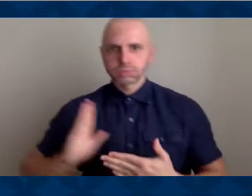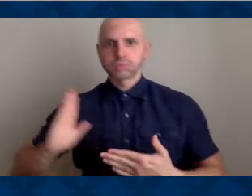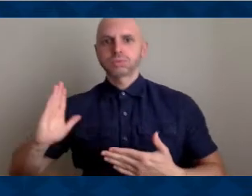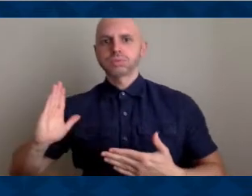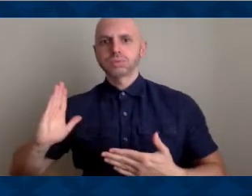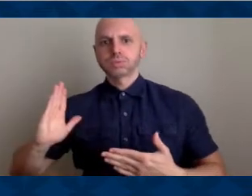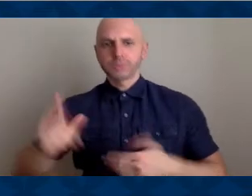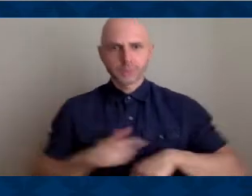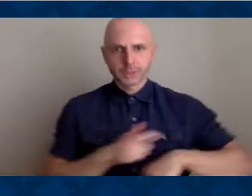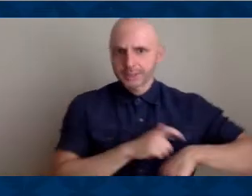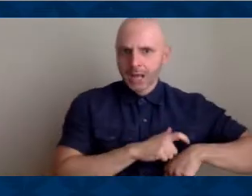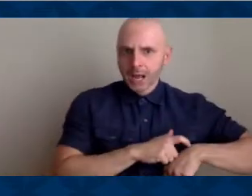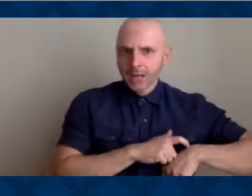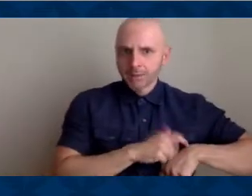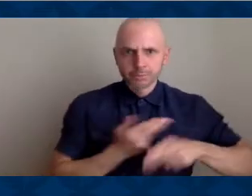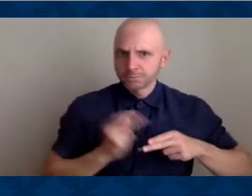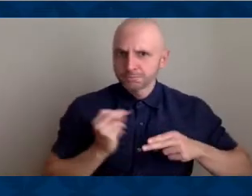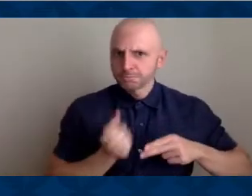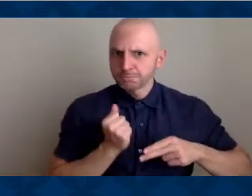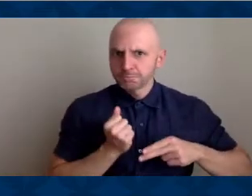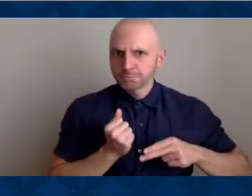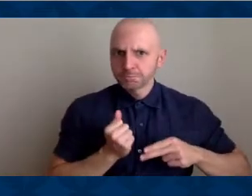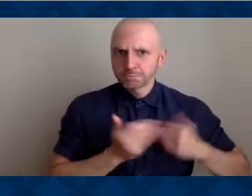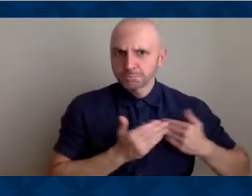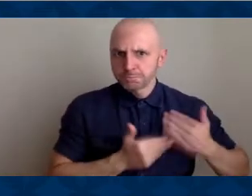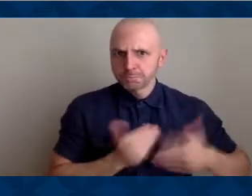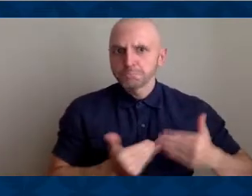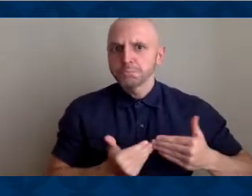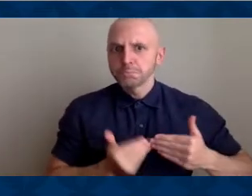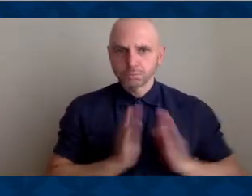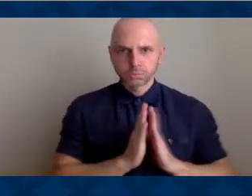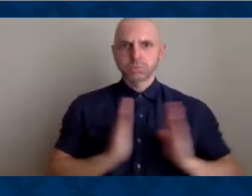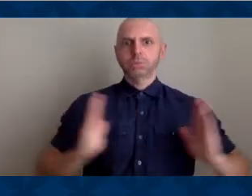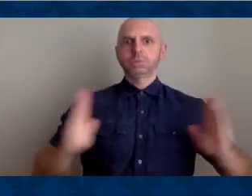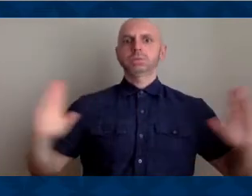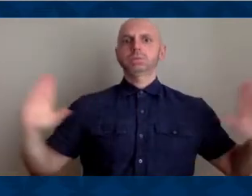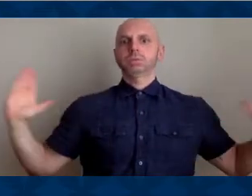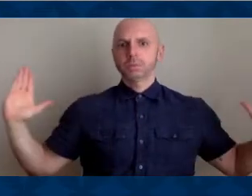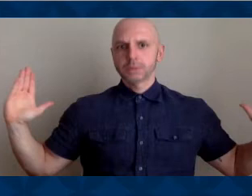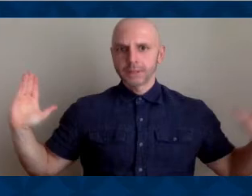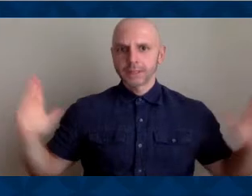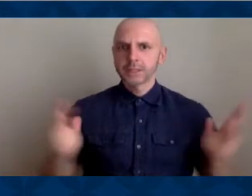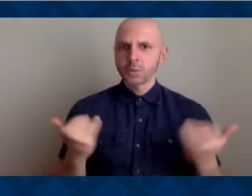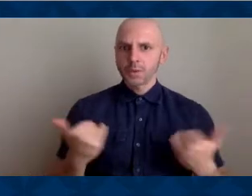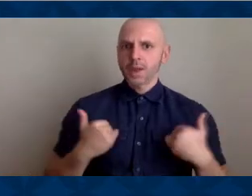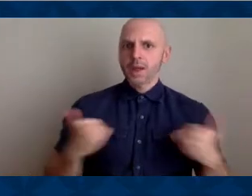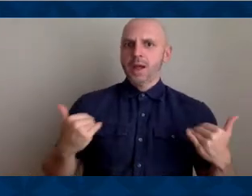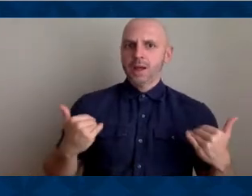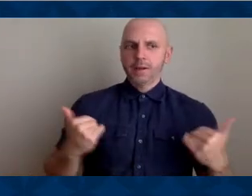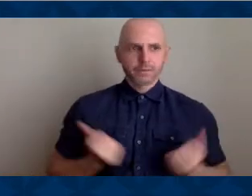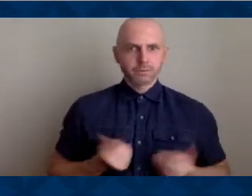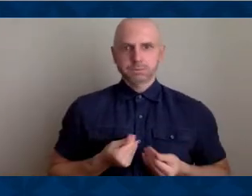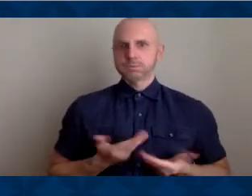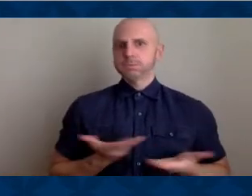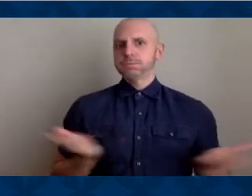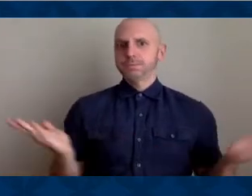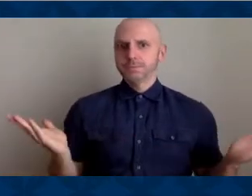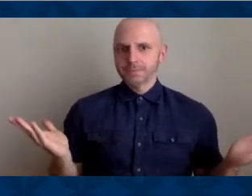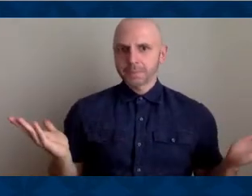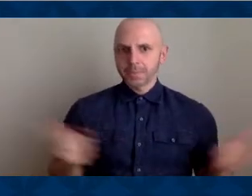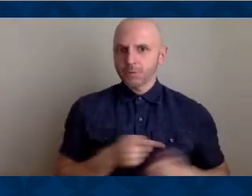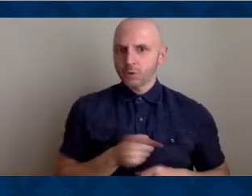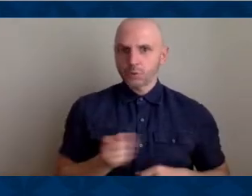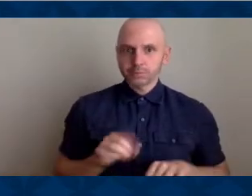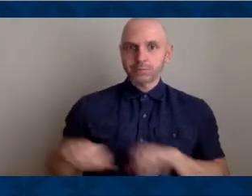now a first-rate educational experience in business law. Now, you might ask, well, what's all that